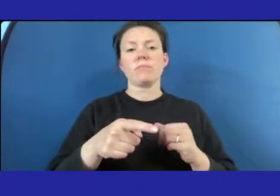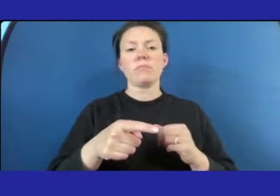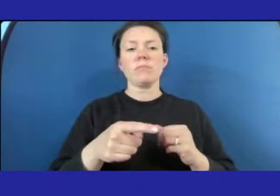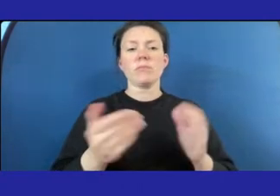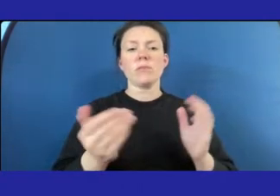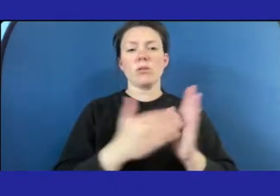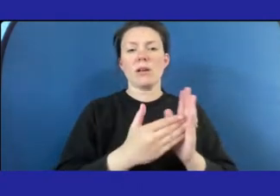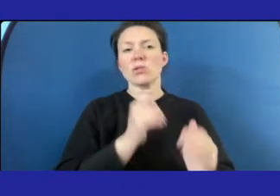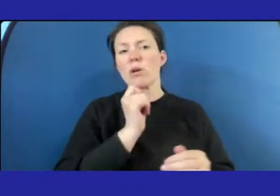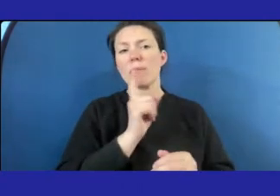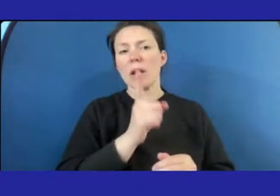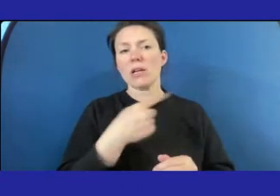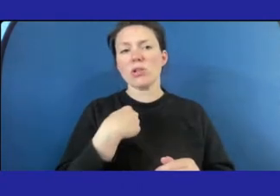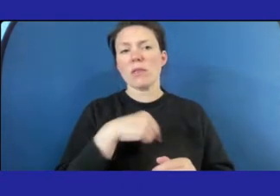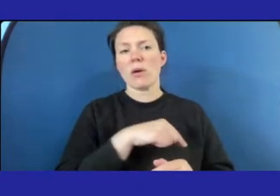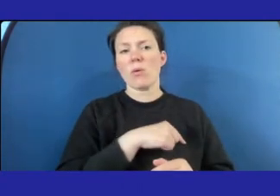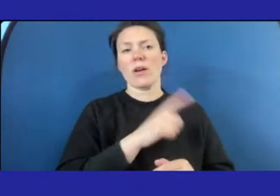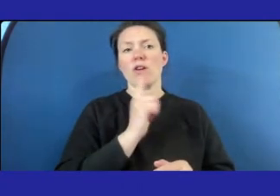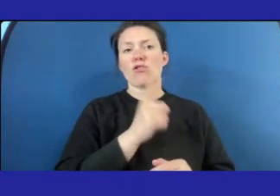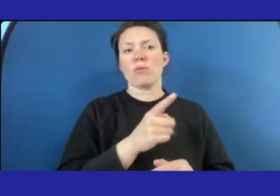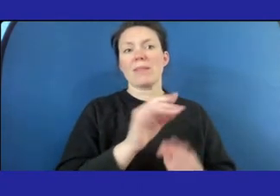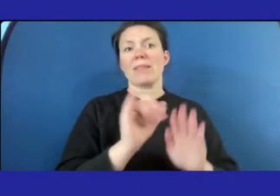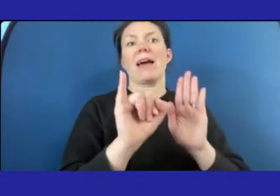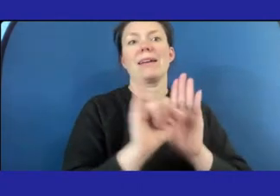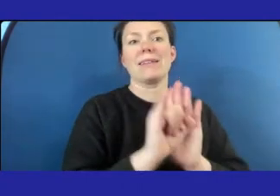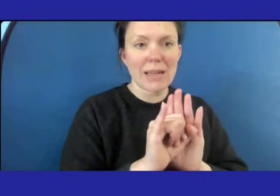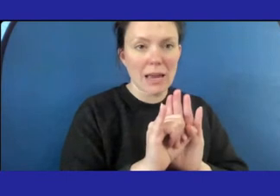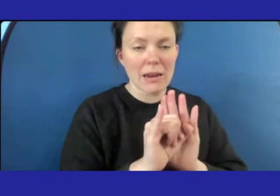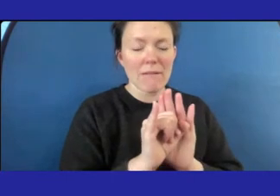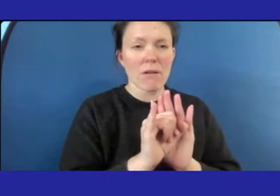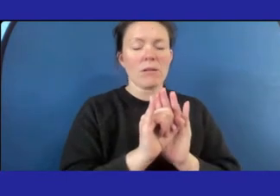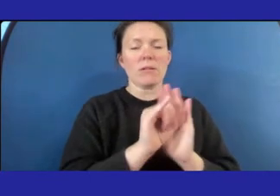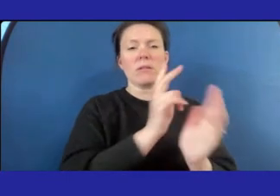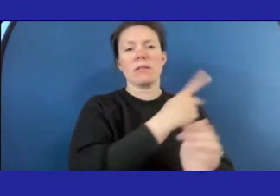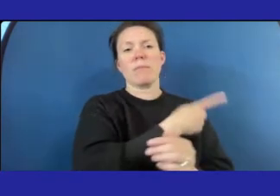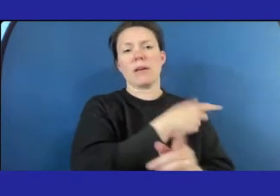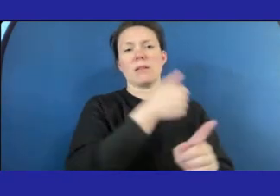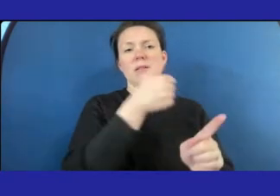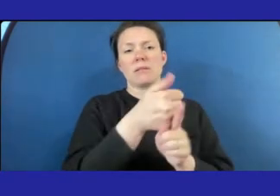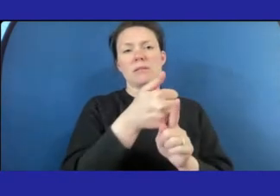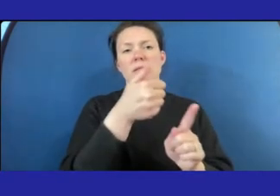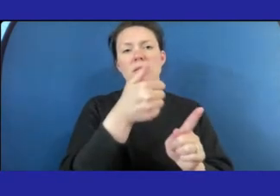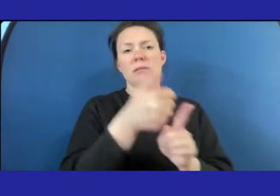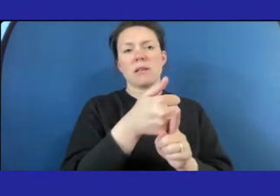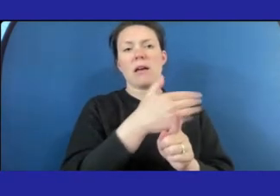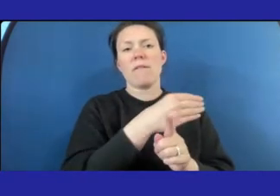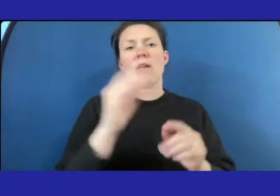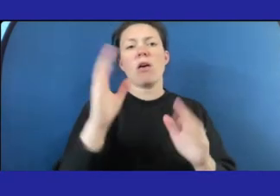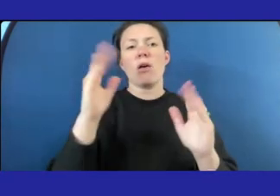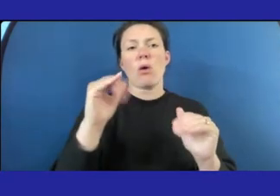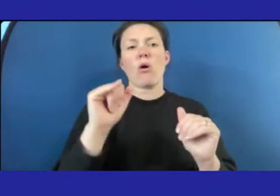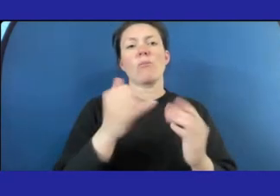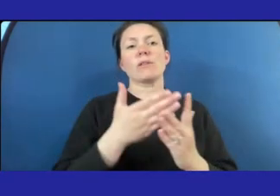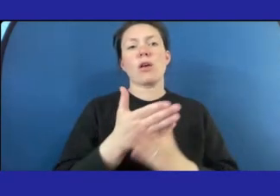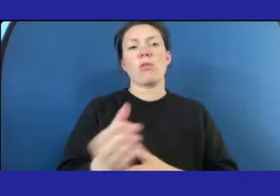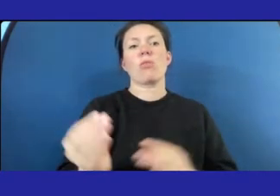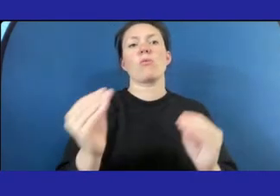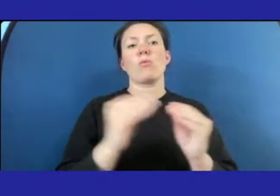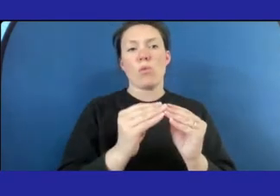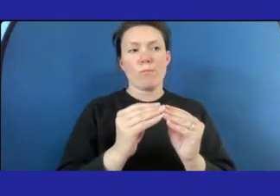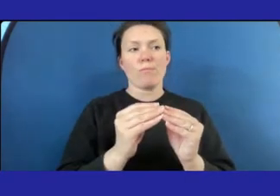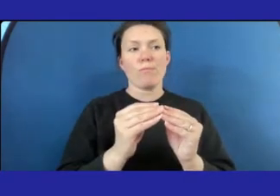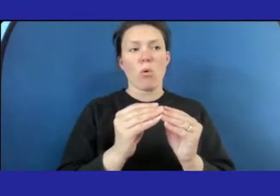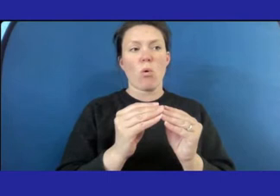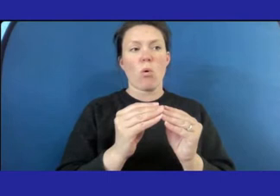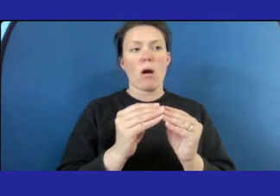are really identifying the patients that are in most need. And the hope is that through more diligent